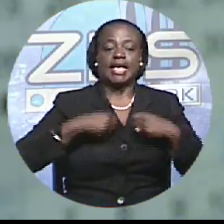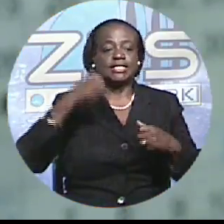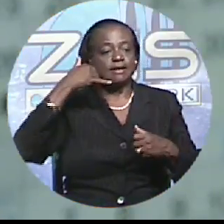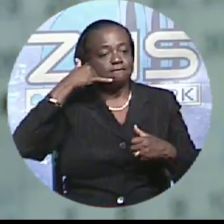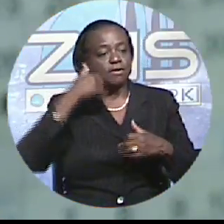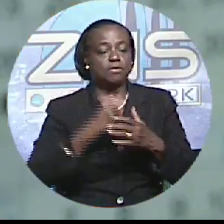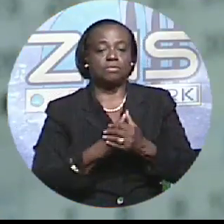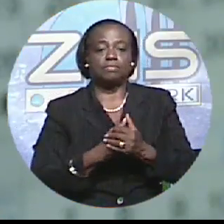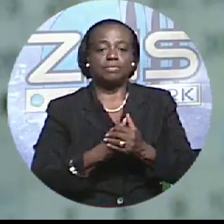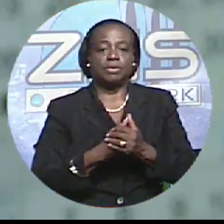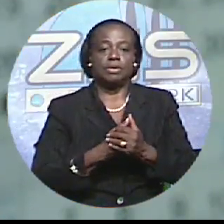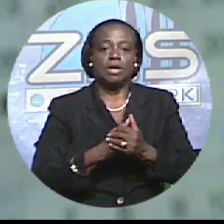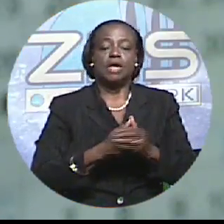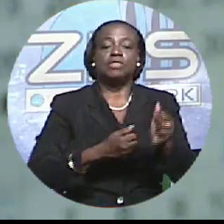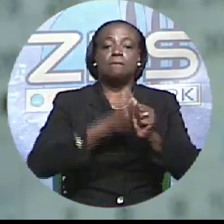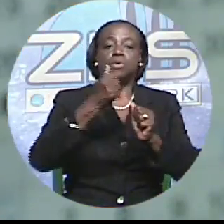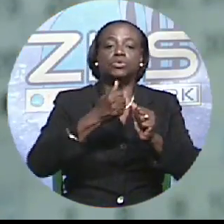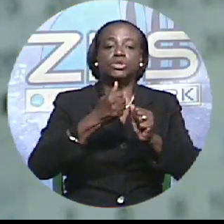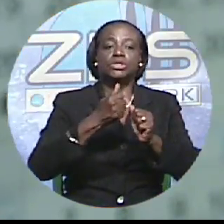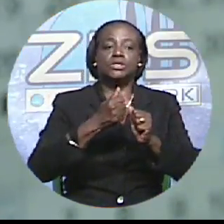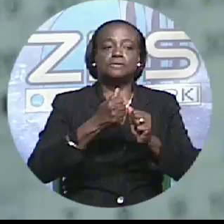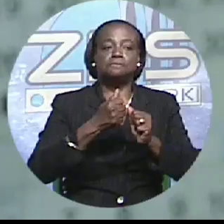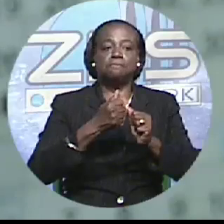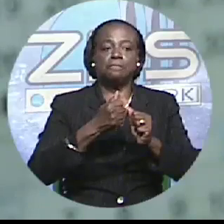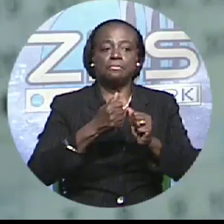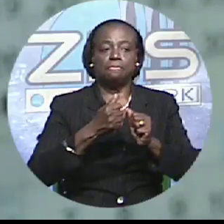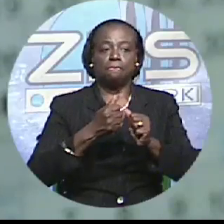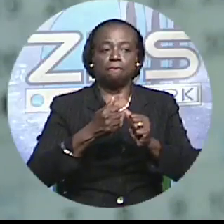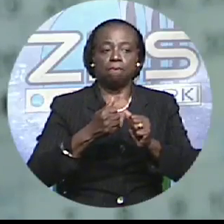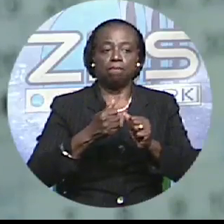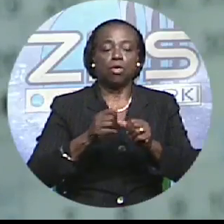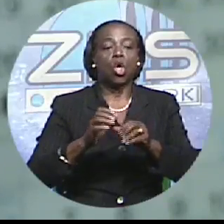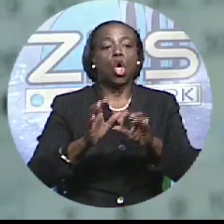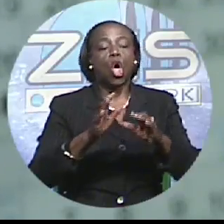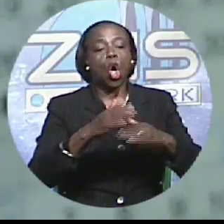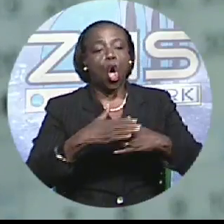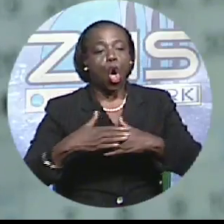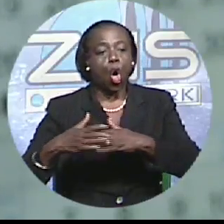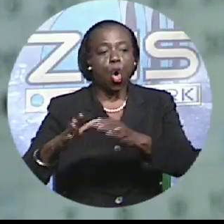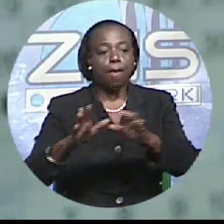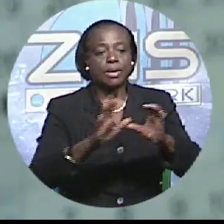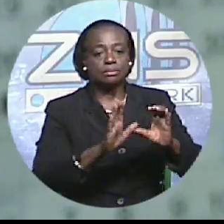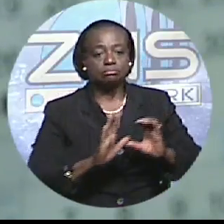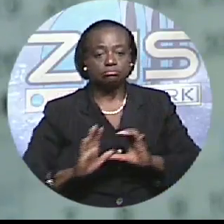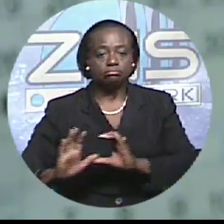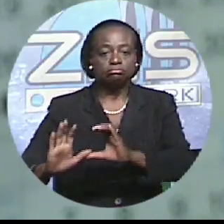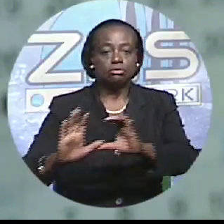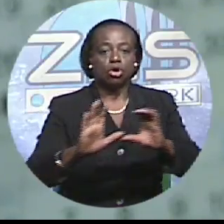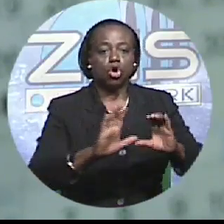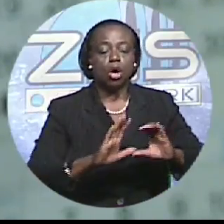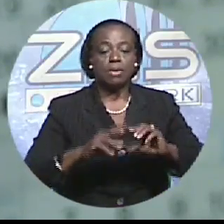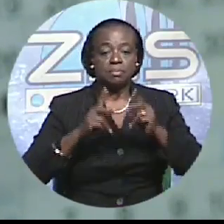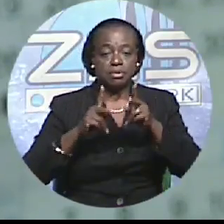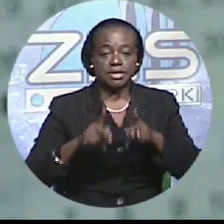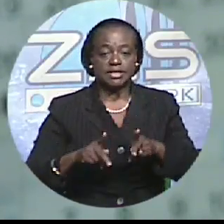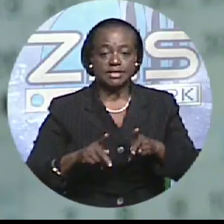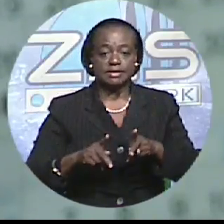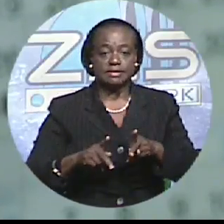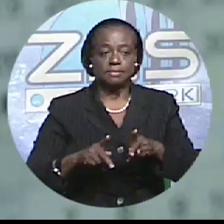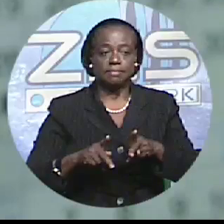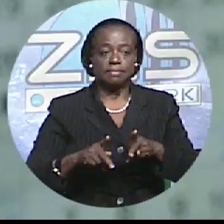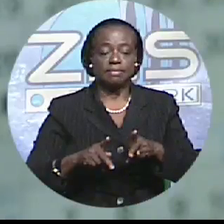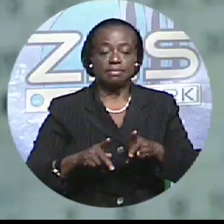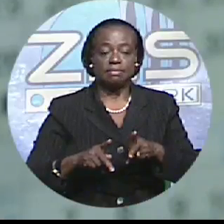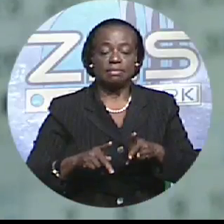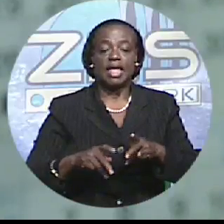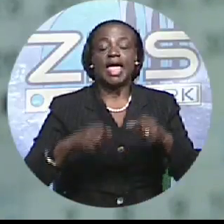most common individual, and I use the word not loosely but with all respect, you'll see him